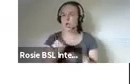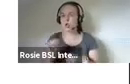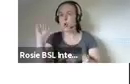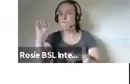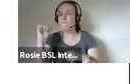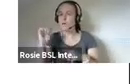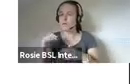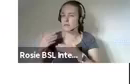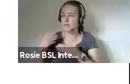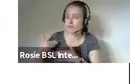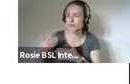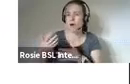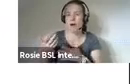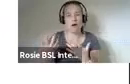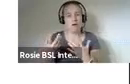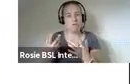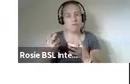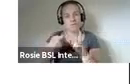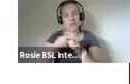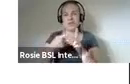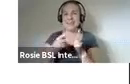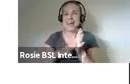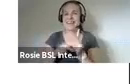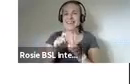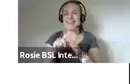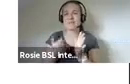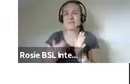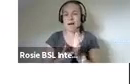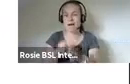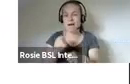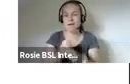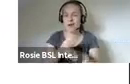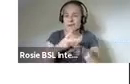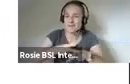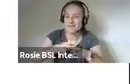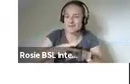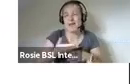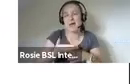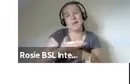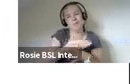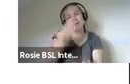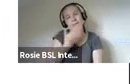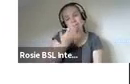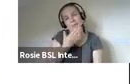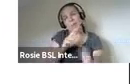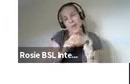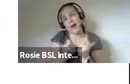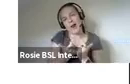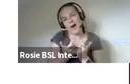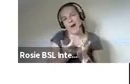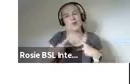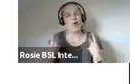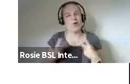kindergarten, preschool building. A lot of them are all the same throughout the country.